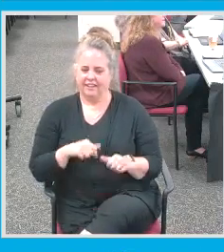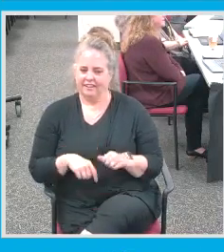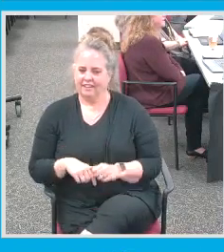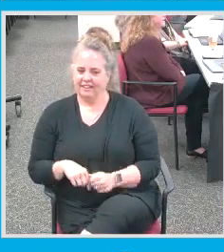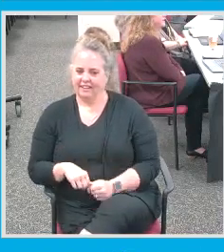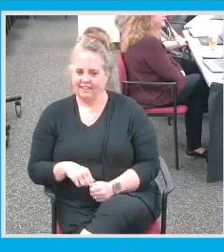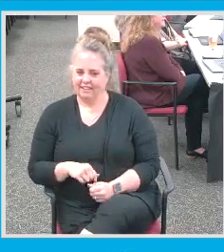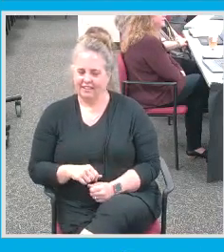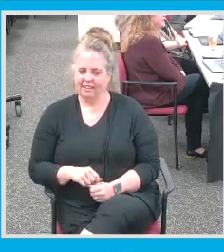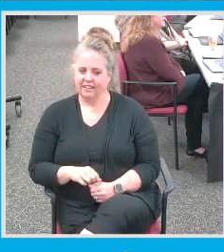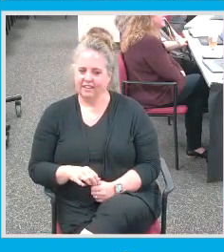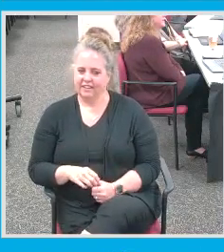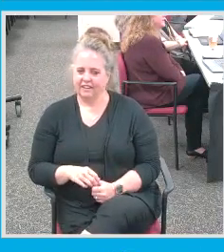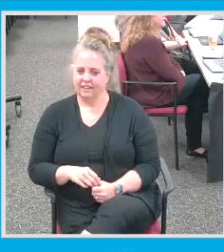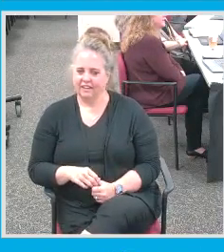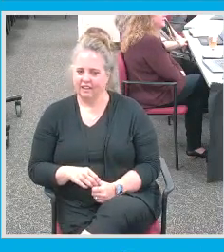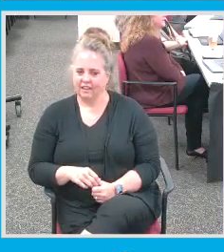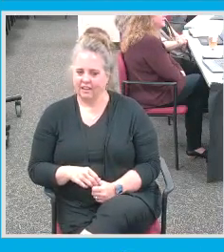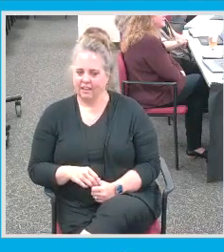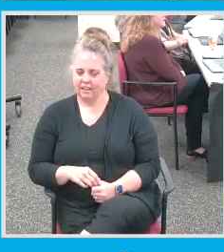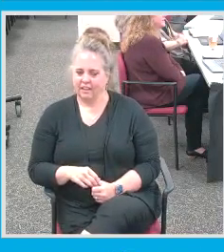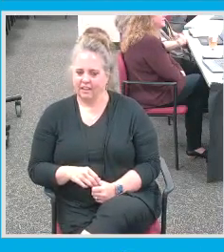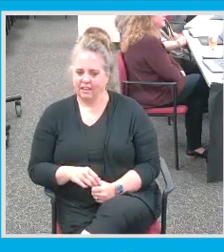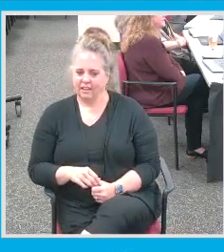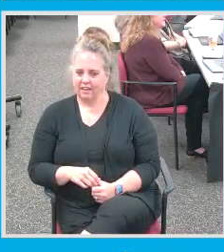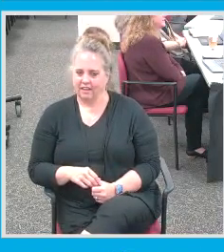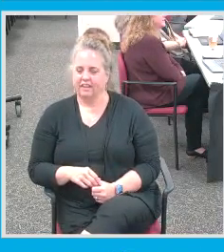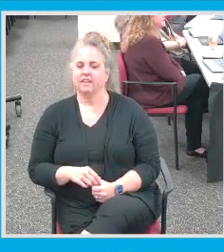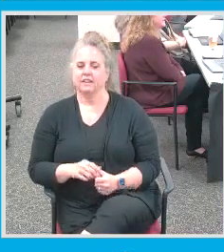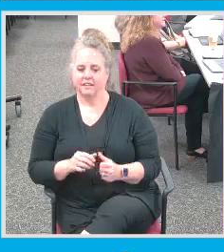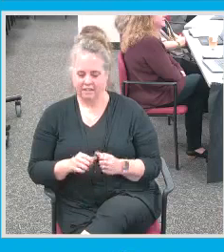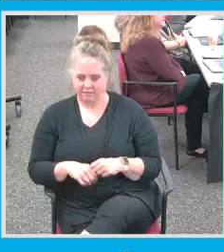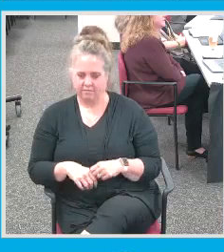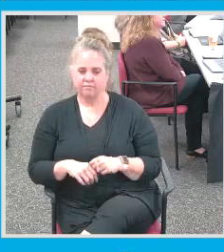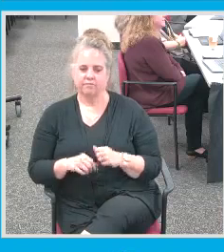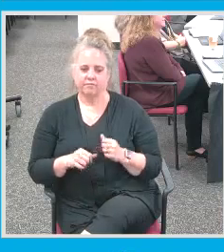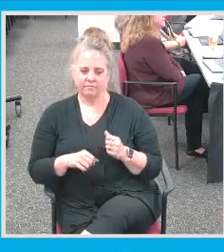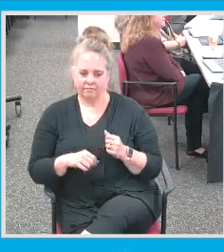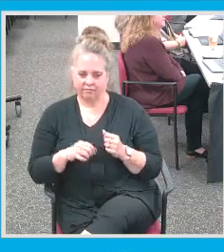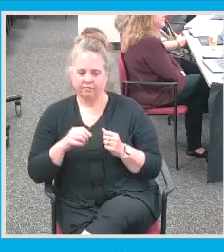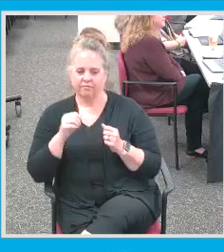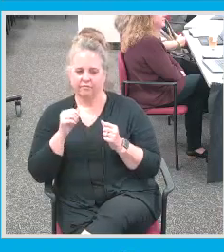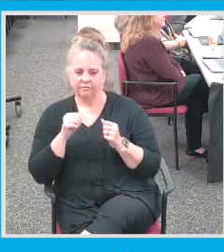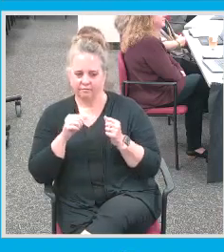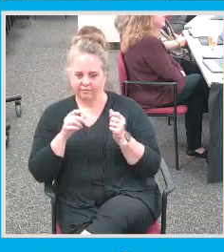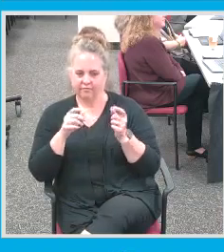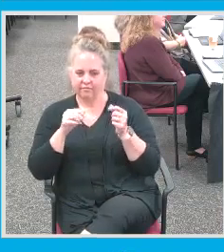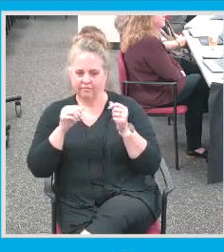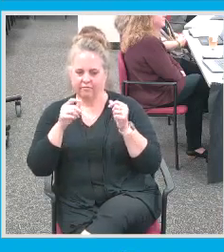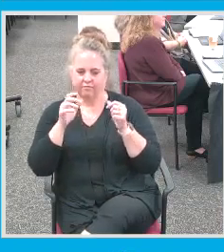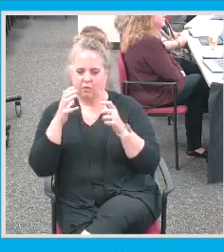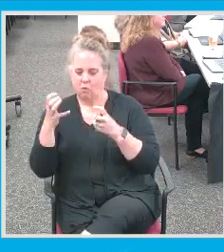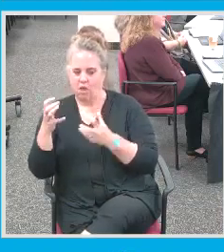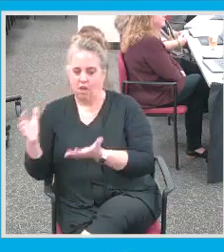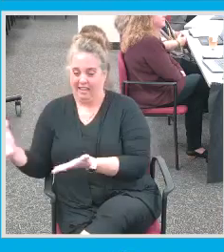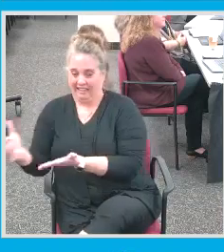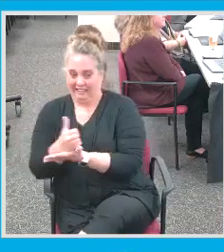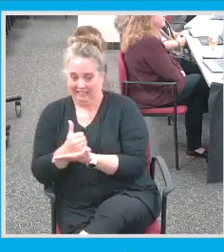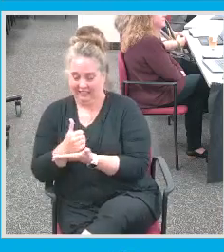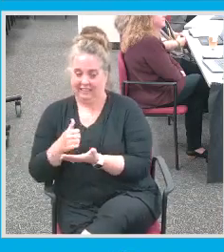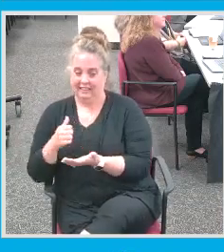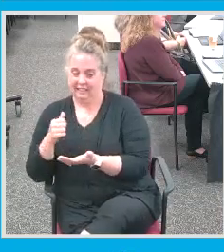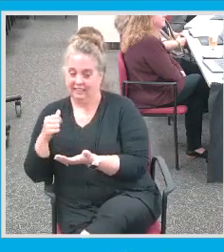having piñatas simulated looking like cigarettes, skull, and a vape, and then they wanted to fill it with flavored candies such